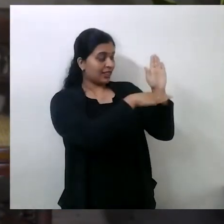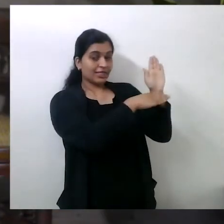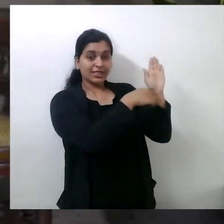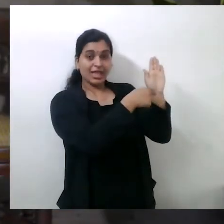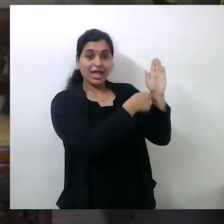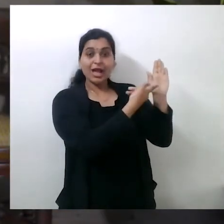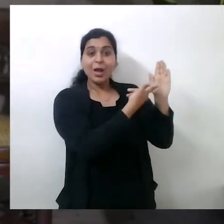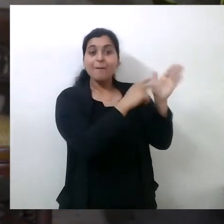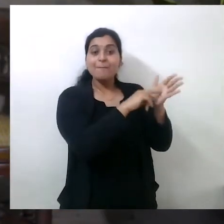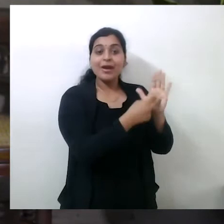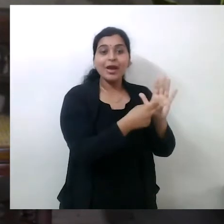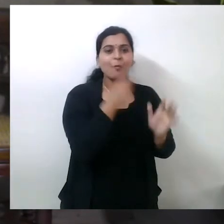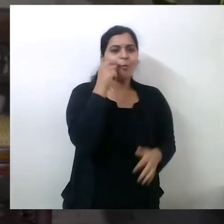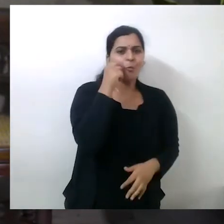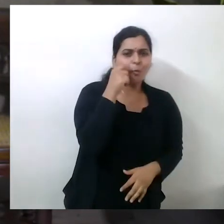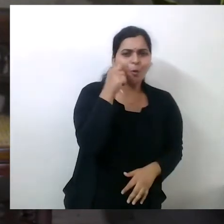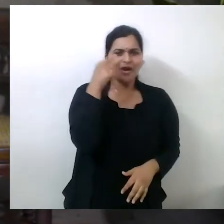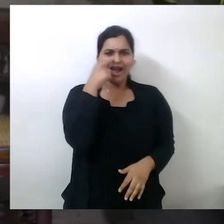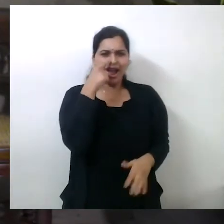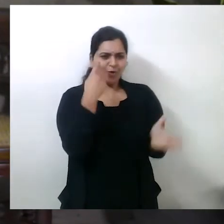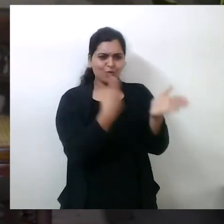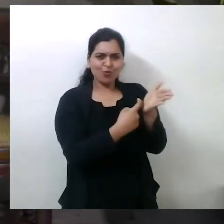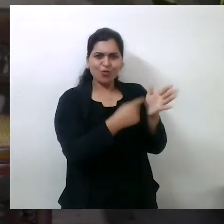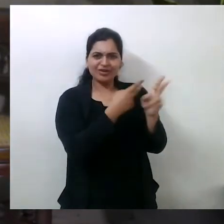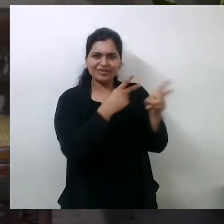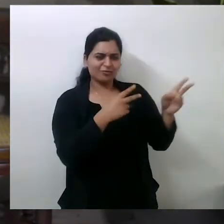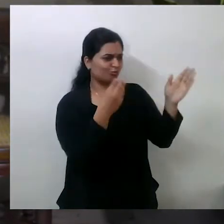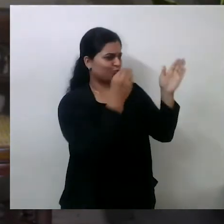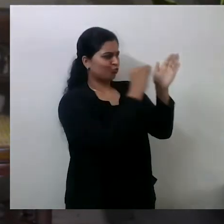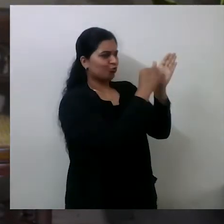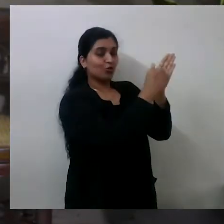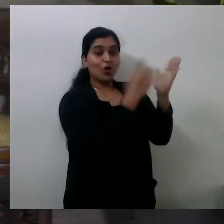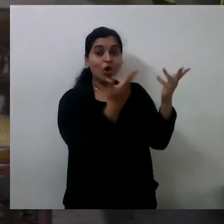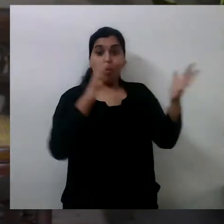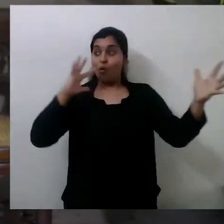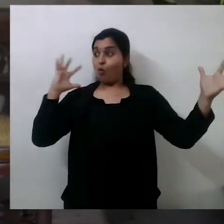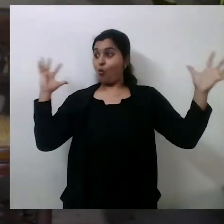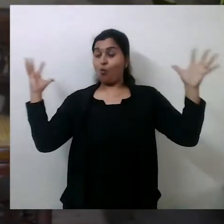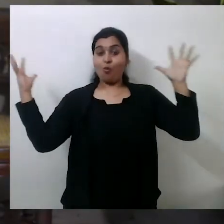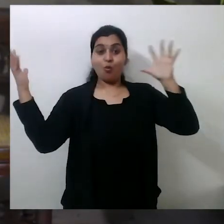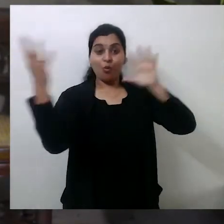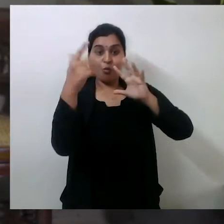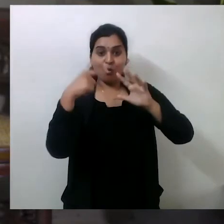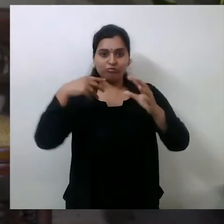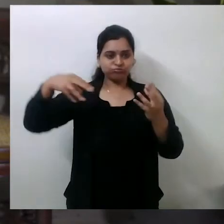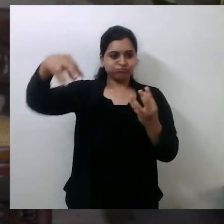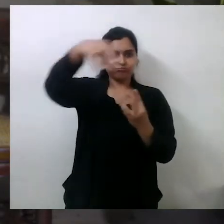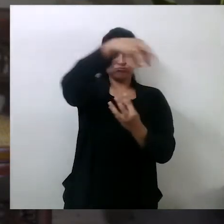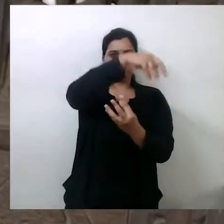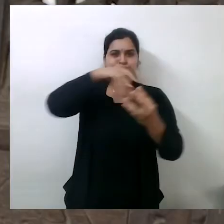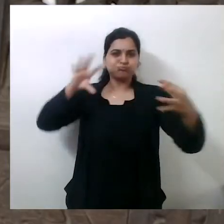male and female principles and is a symbol of cosmic energy because of course it combines the